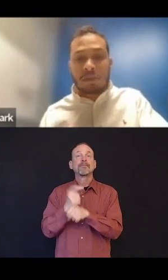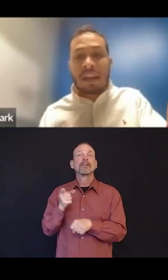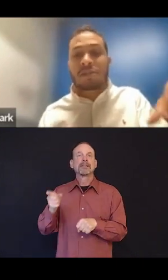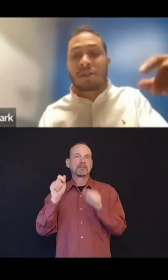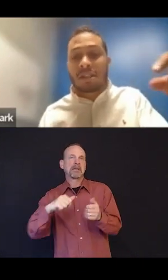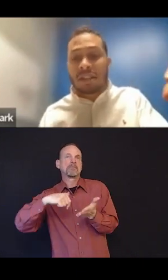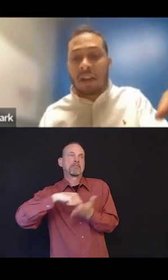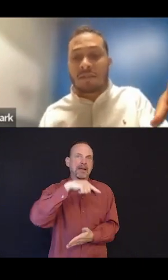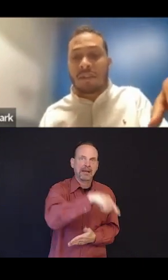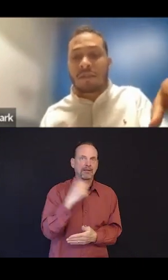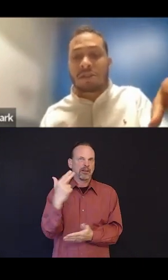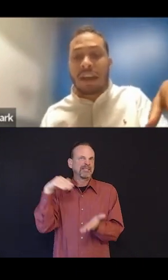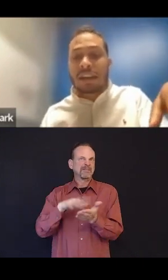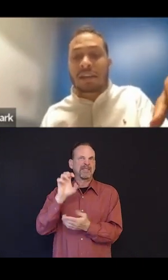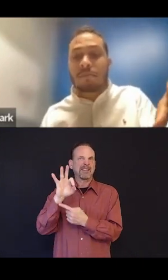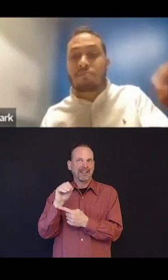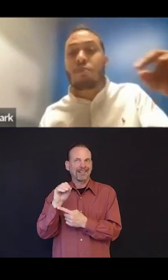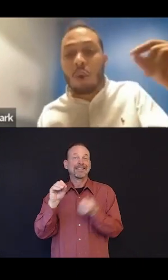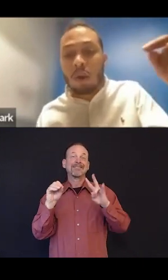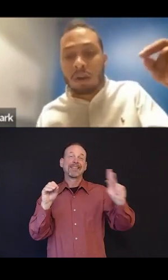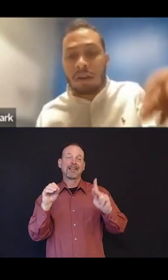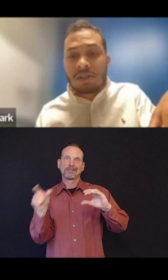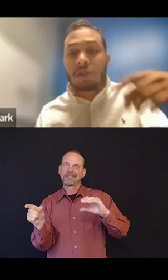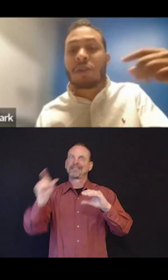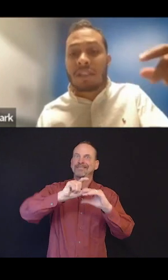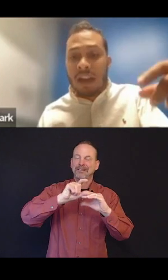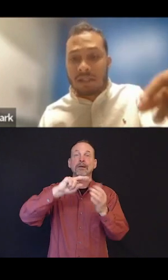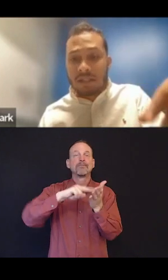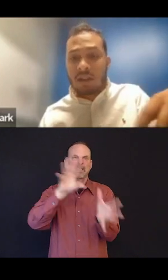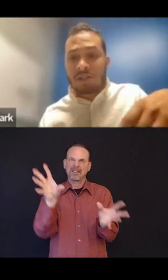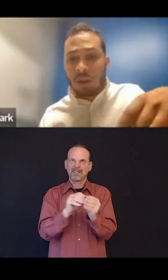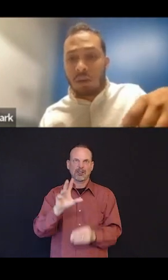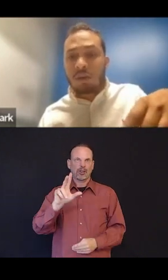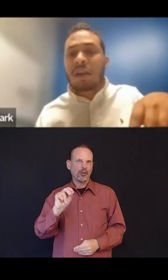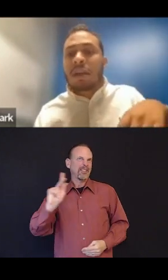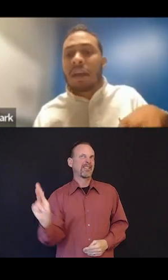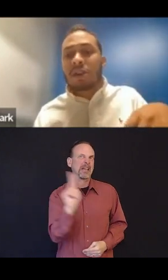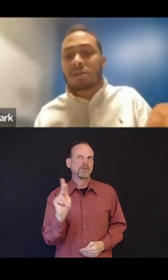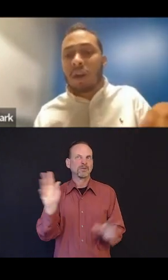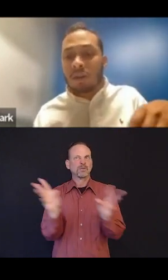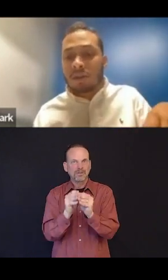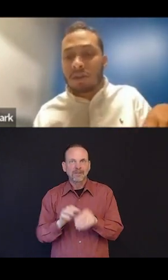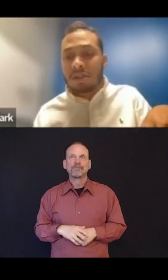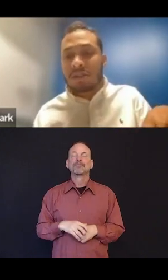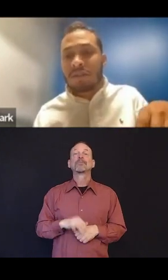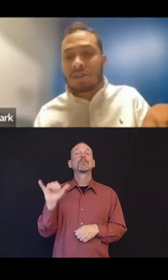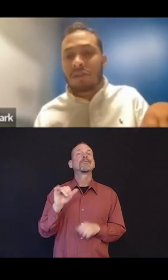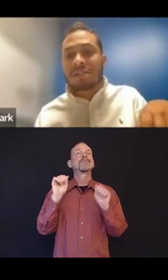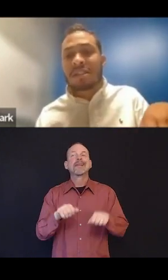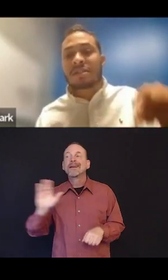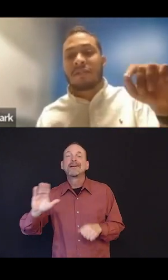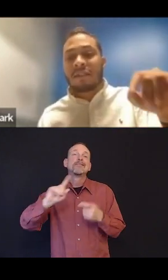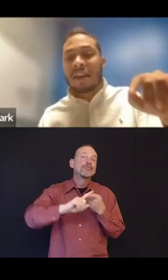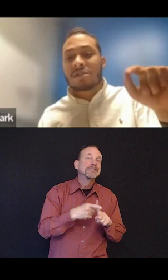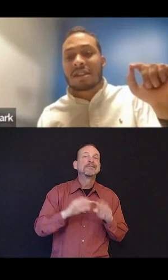contribute up to that $13,590 more, so $30,000 total. And Dalton also uses the feature